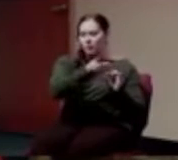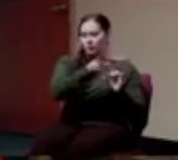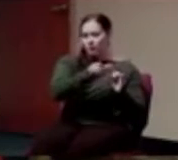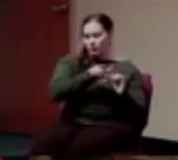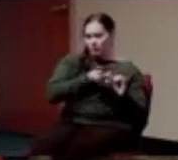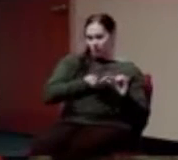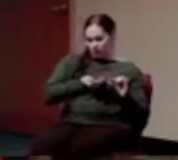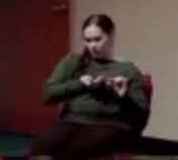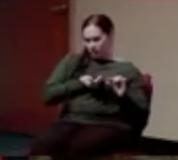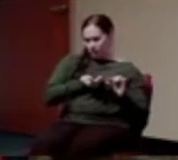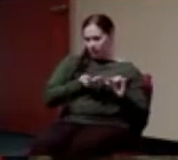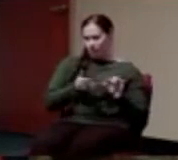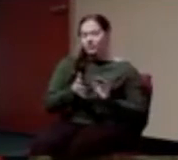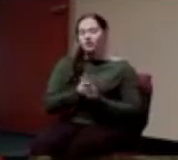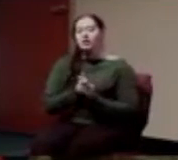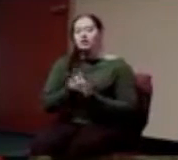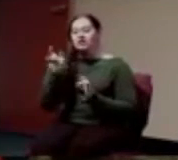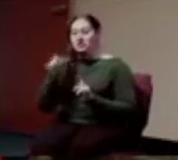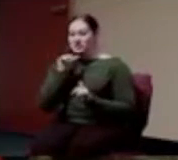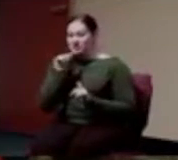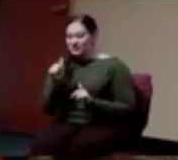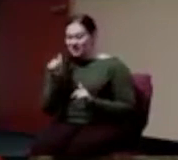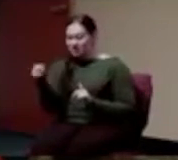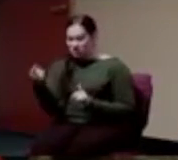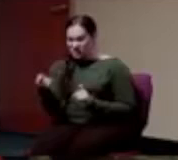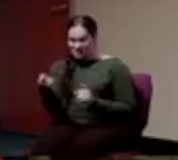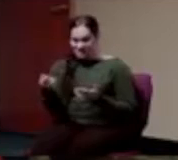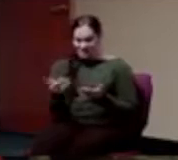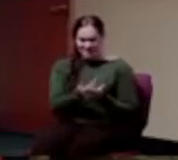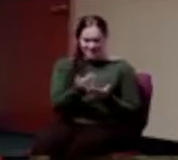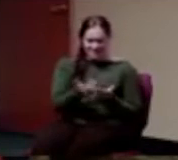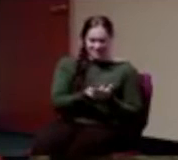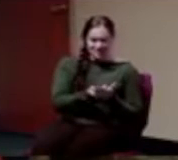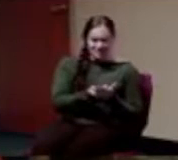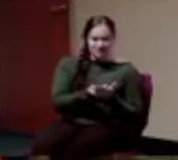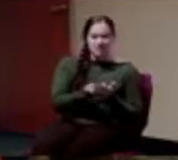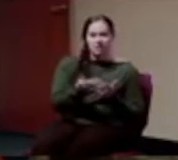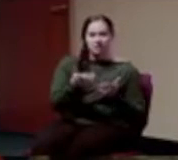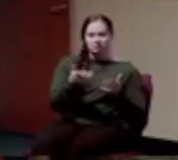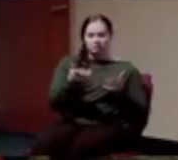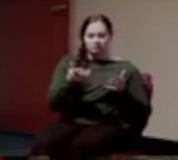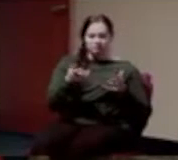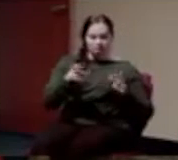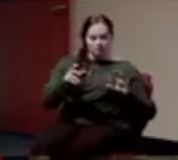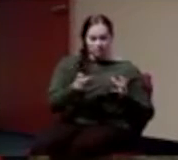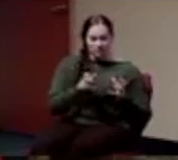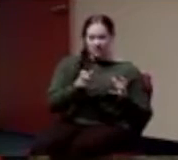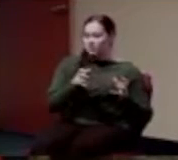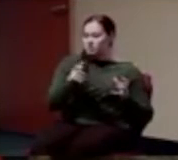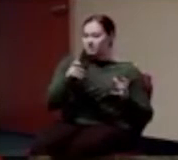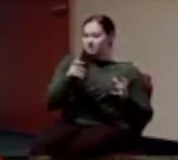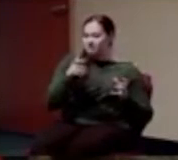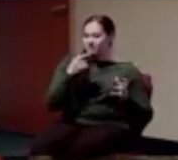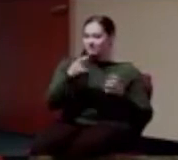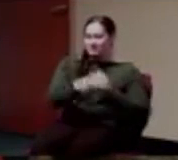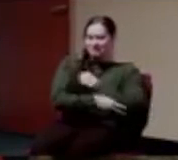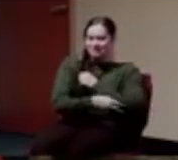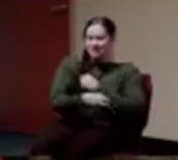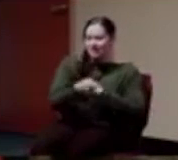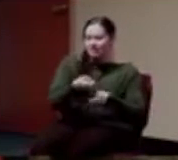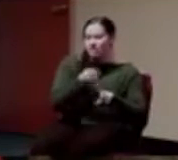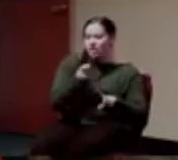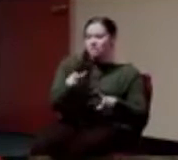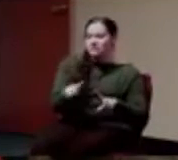could not only take a cut of the people he went to visit, but from his own people as well, those who were under him. He was hated,